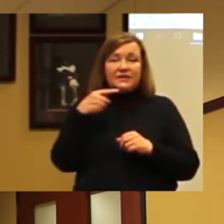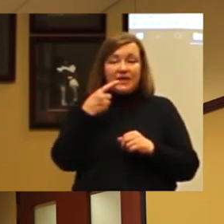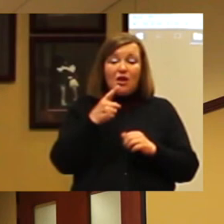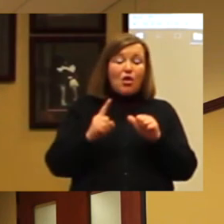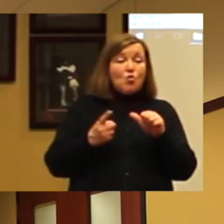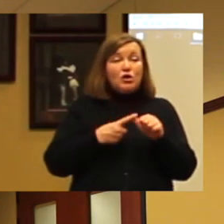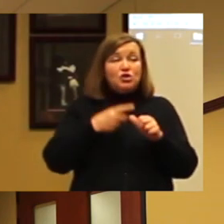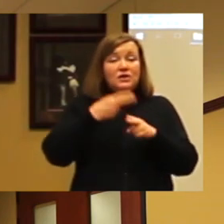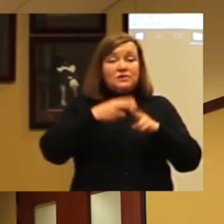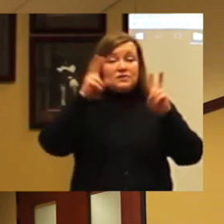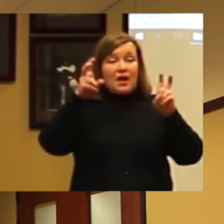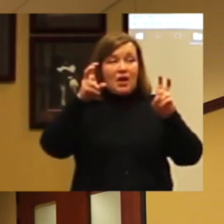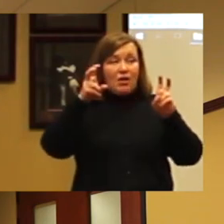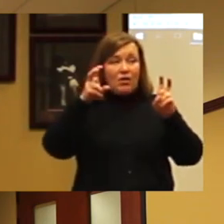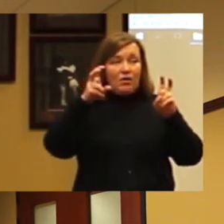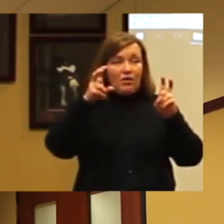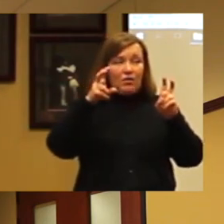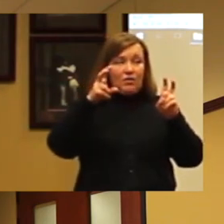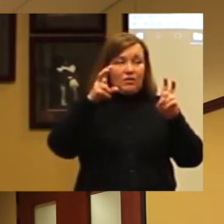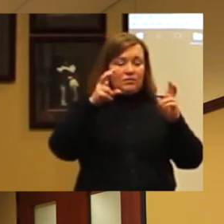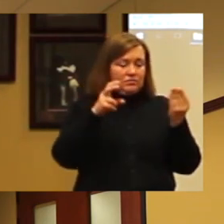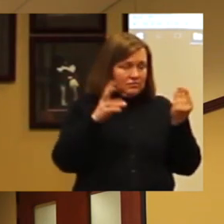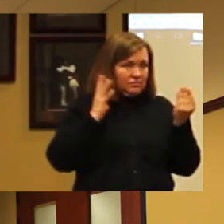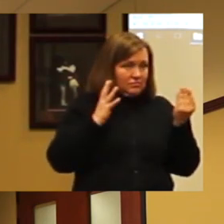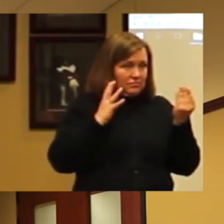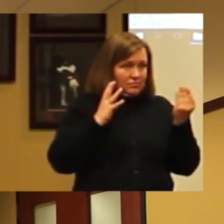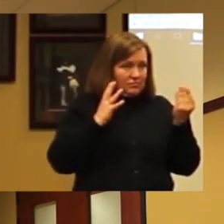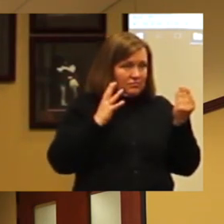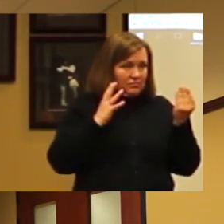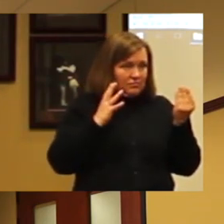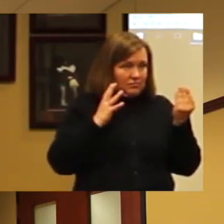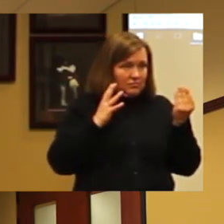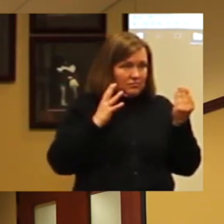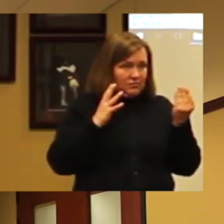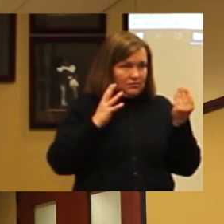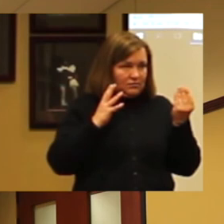title was something, and now what will be happening to